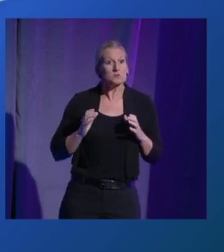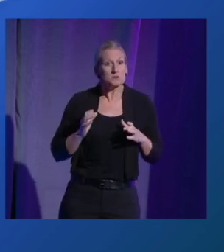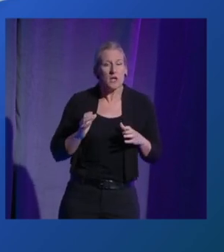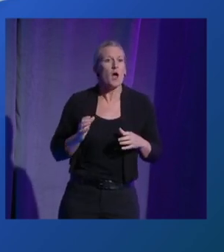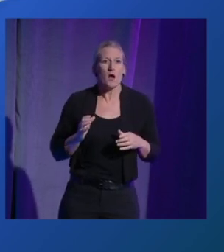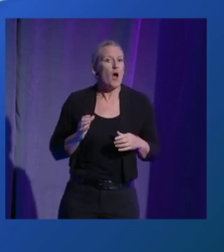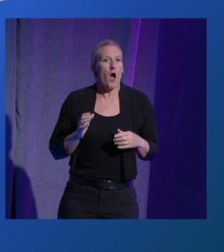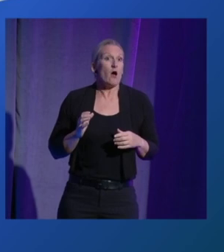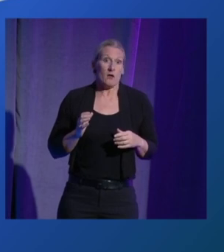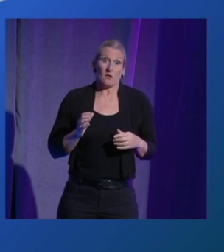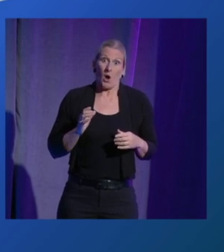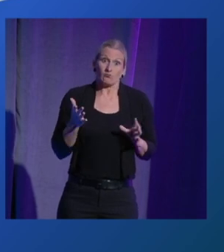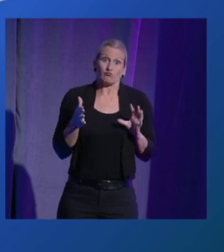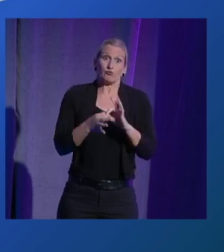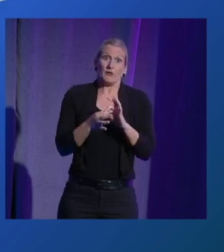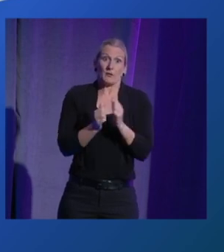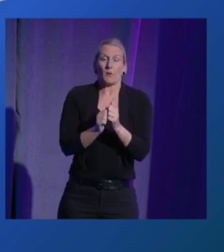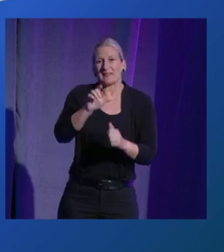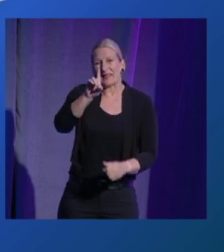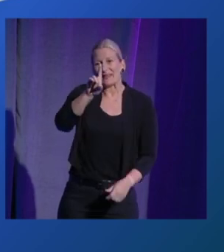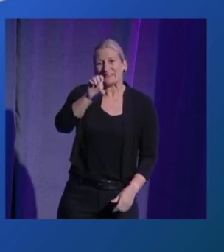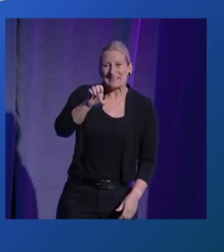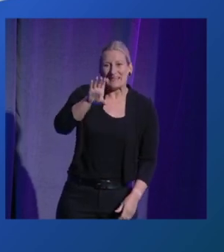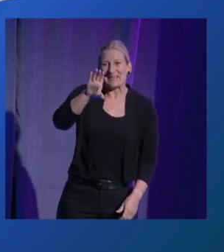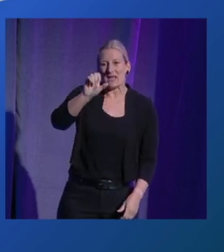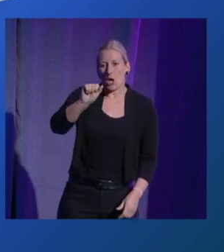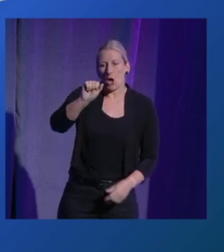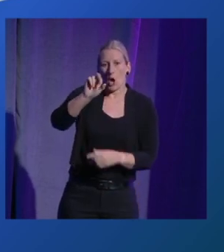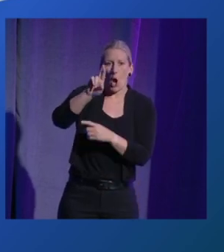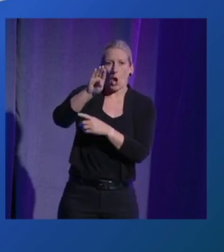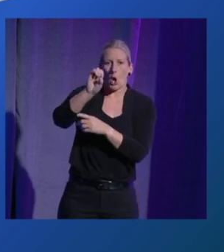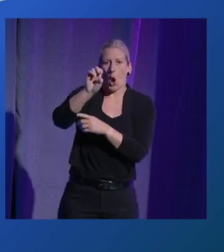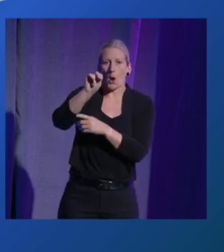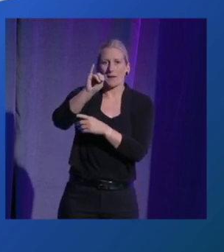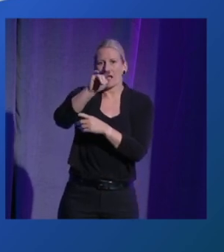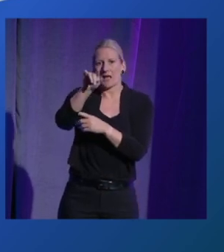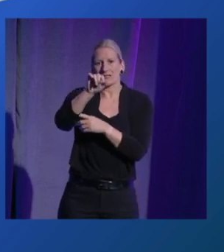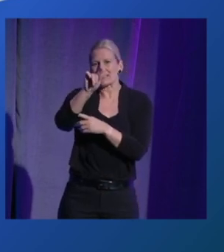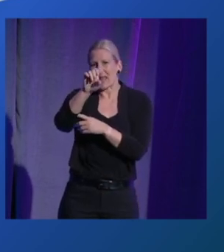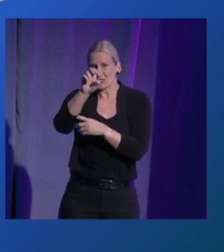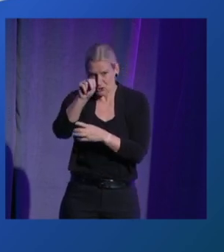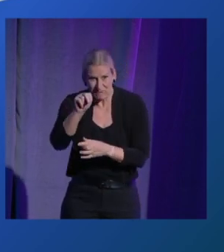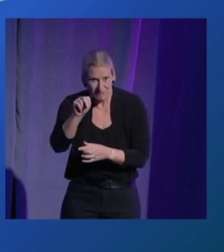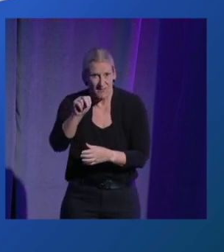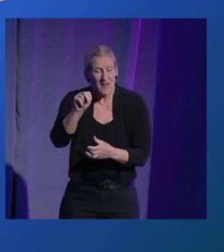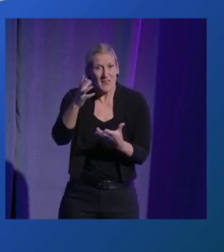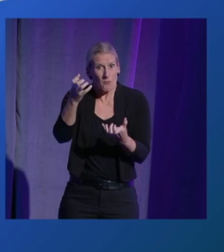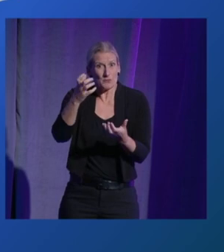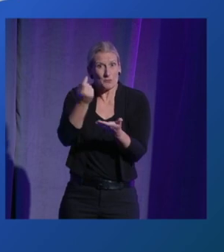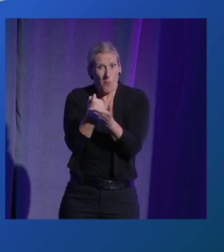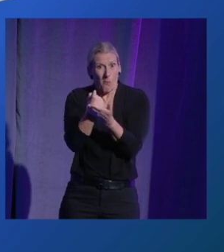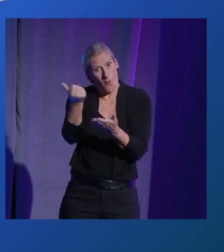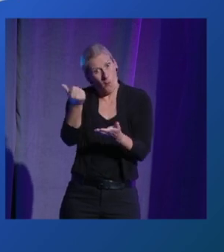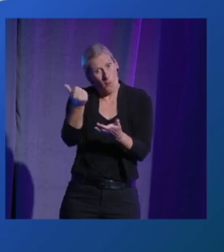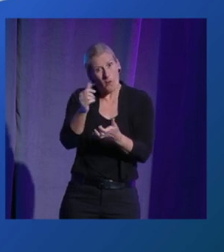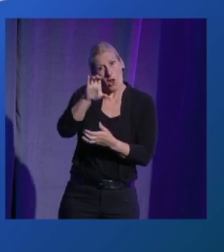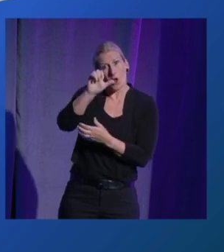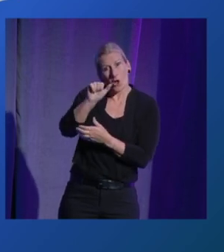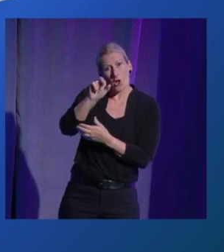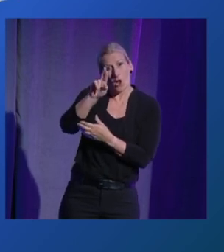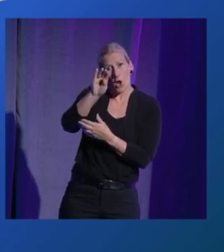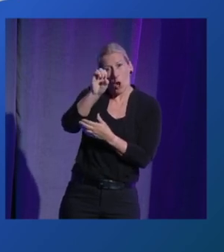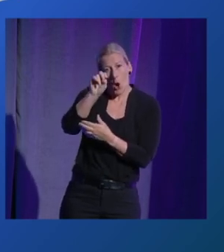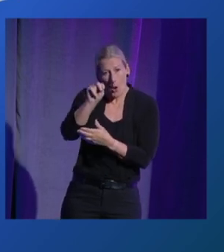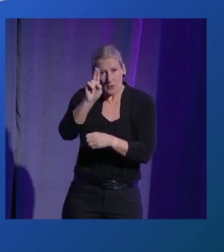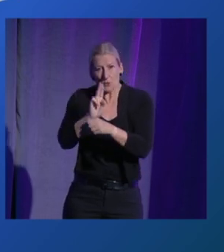decarbonization of their supply chain you know it's not how do I make my products you know tastier or cheaper or healthier it's you know how